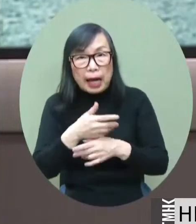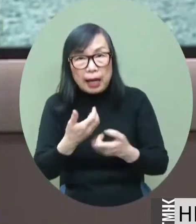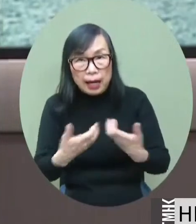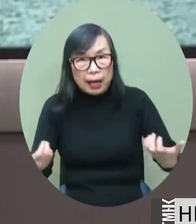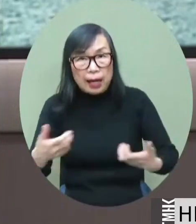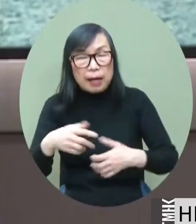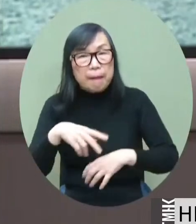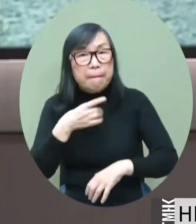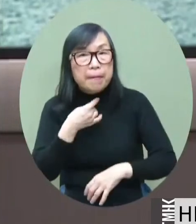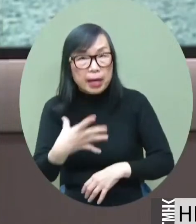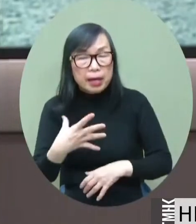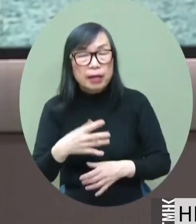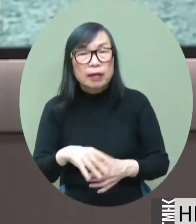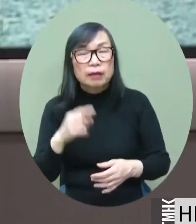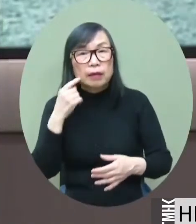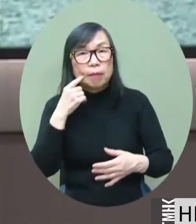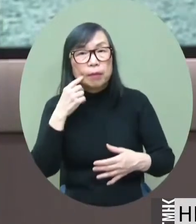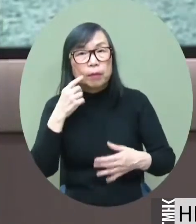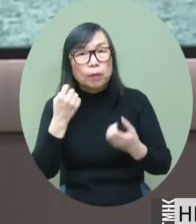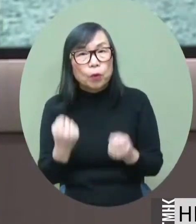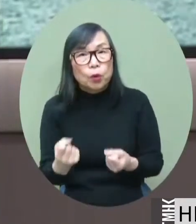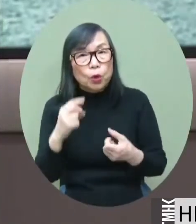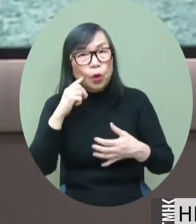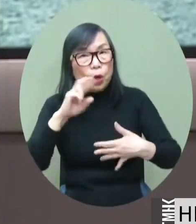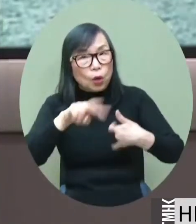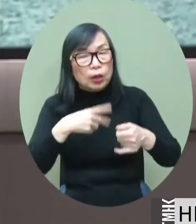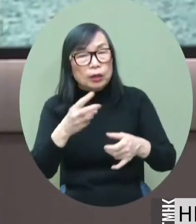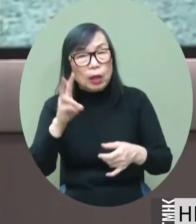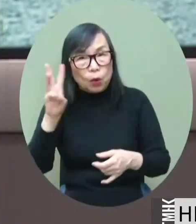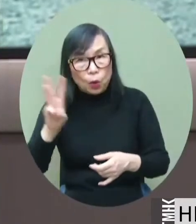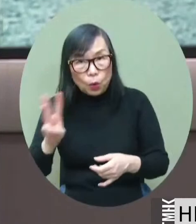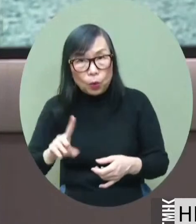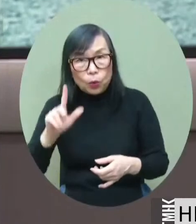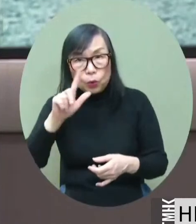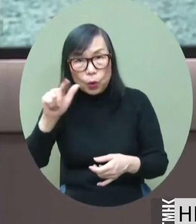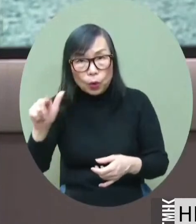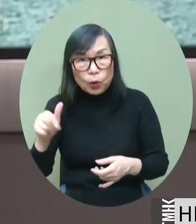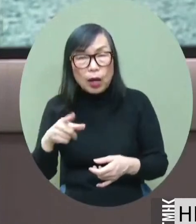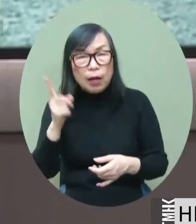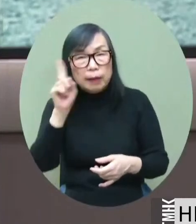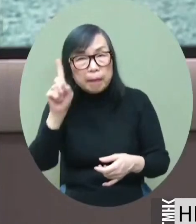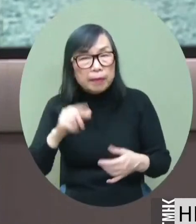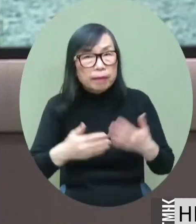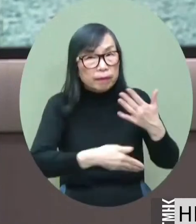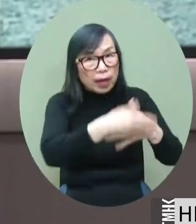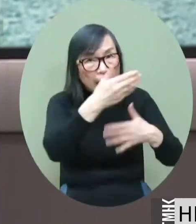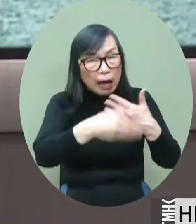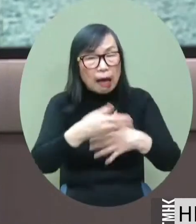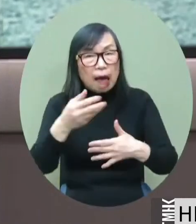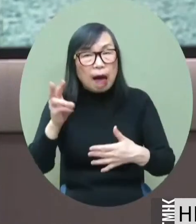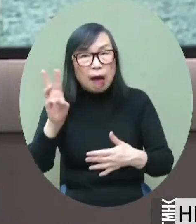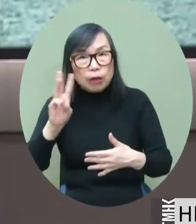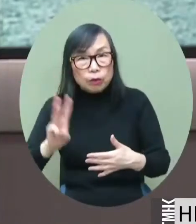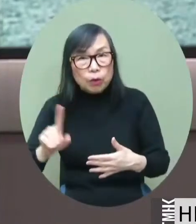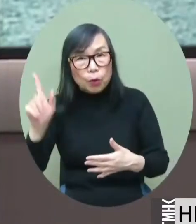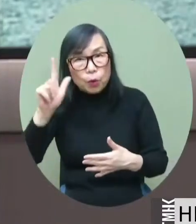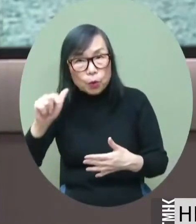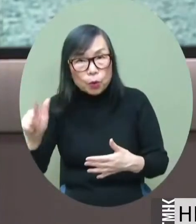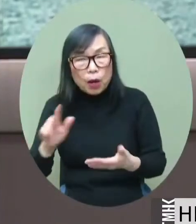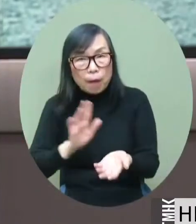And in these buildings subject to RTD, there are still residents staying there who